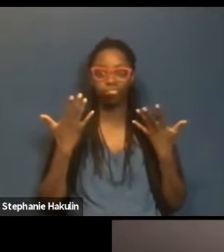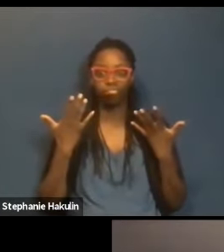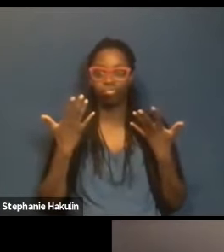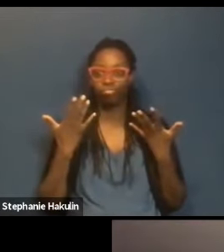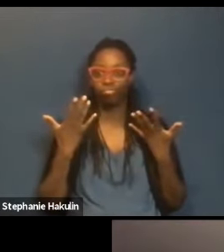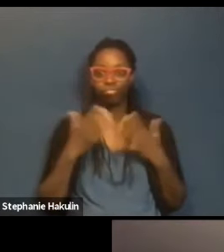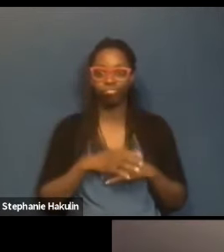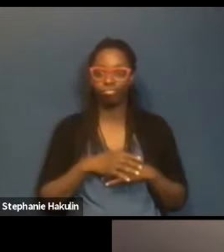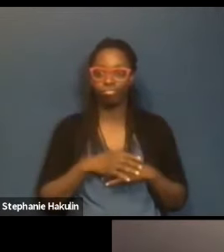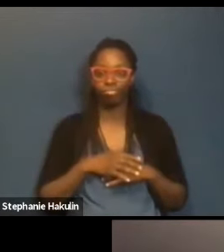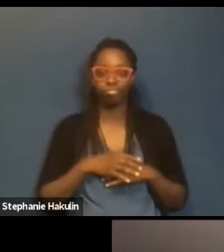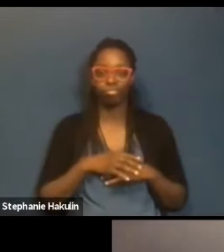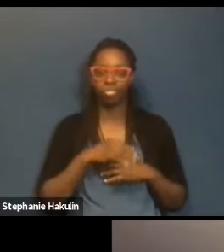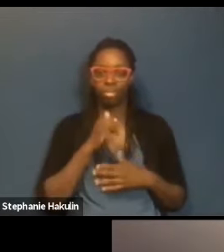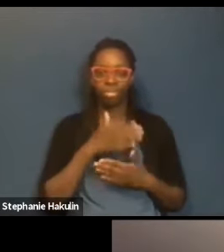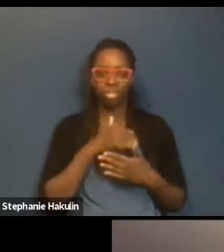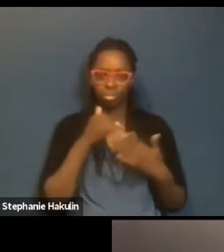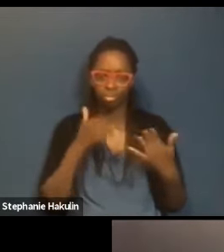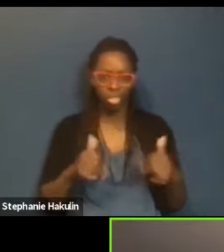What grace,